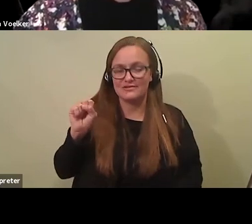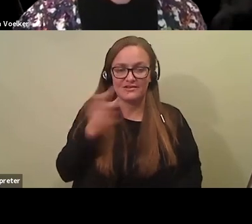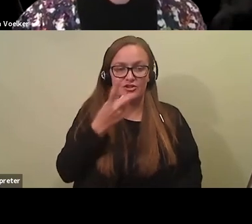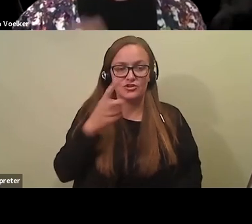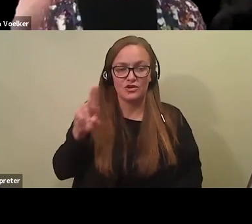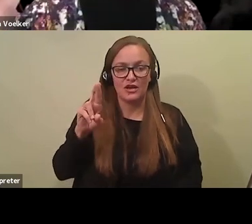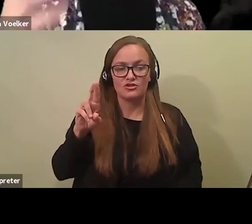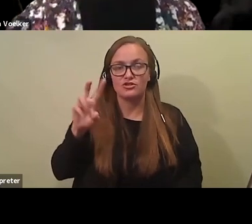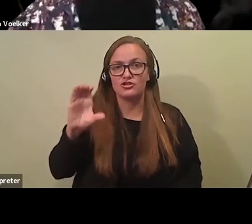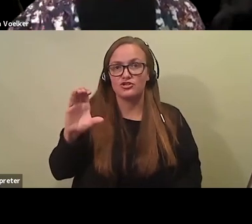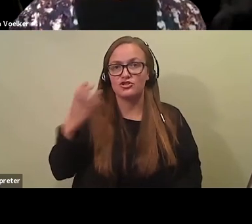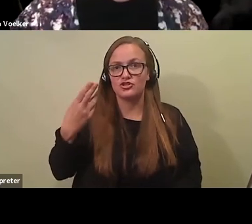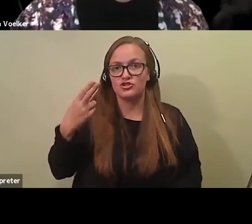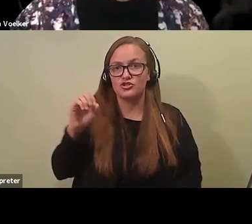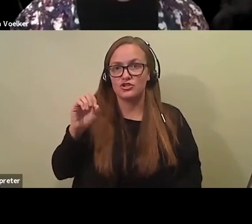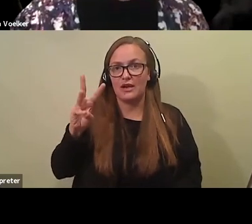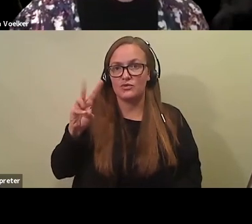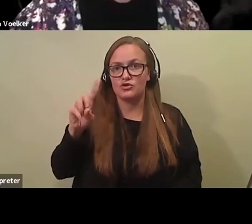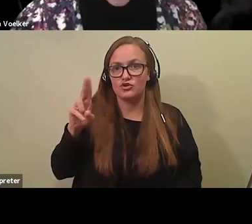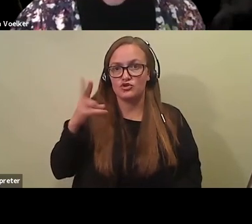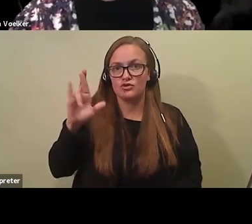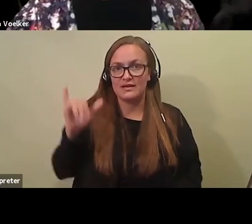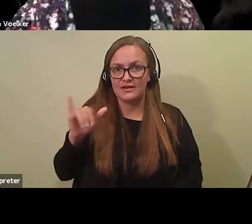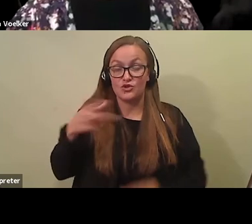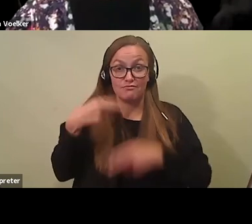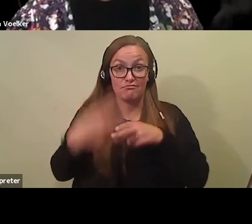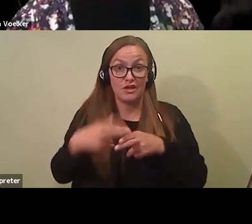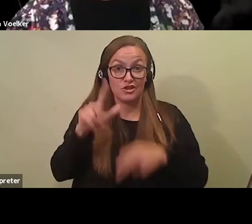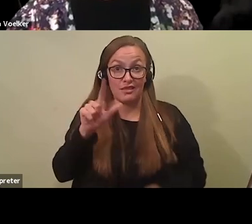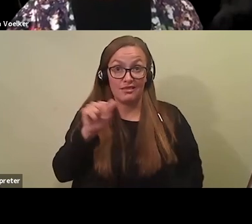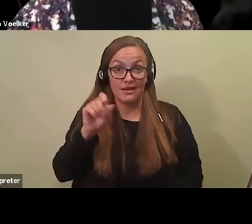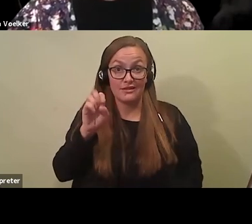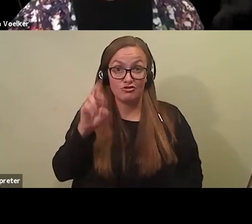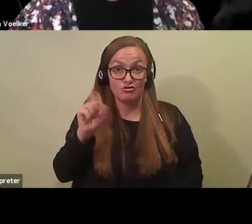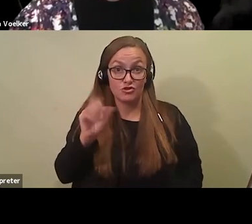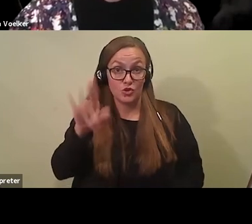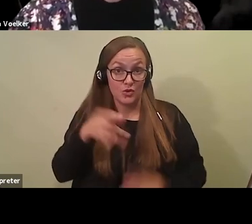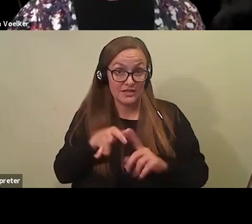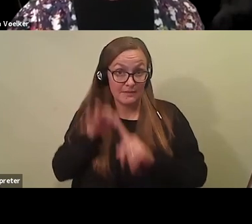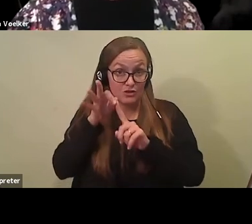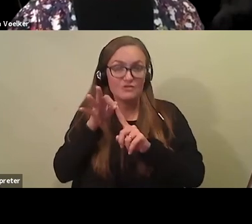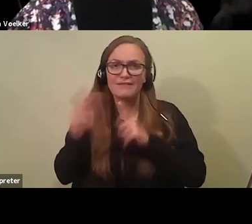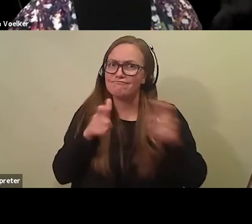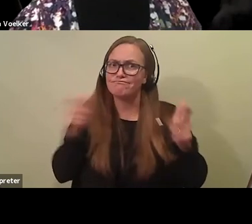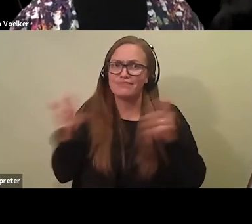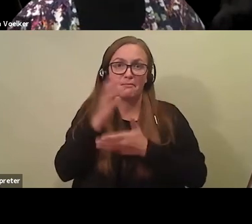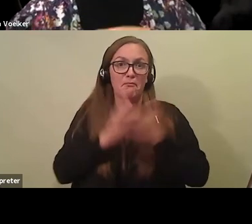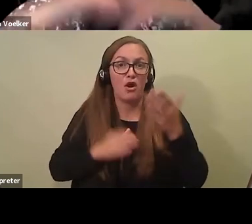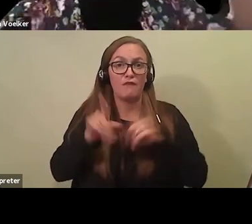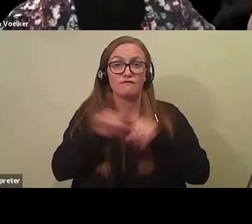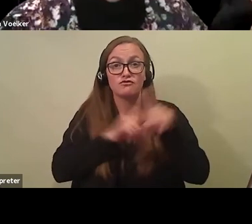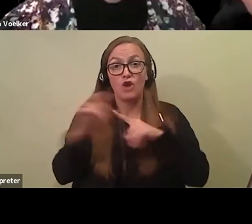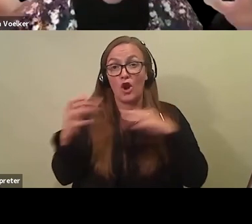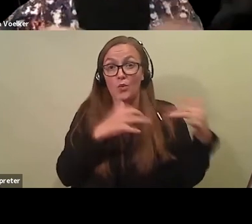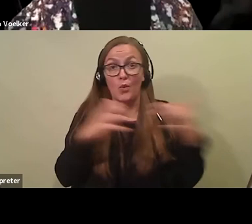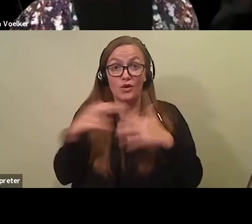Chowdhury, as you mentioned, lasers are your specialty, and they're a big part of the Star Wars universe. So before we